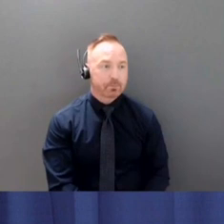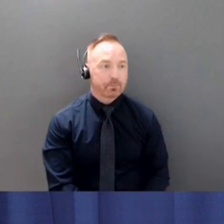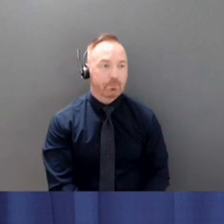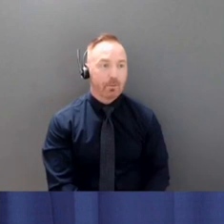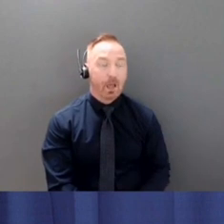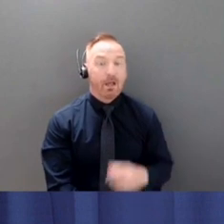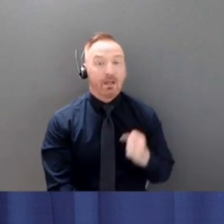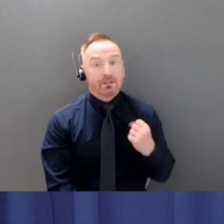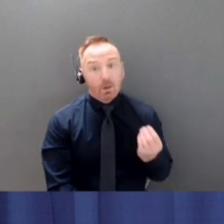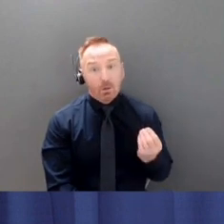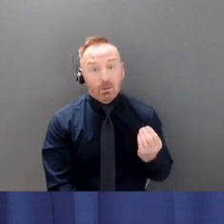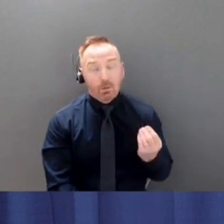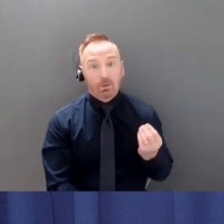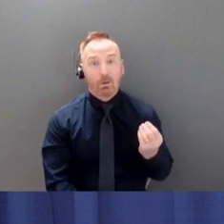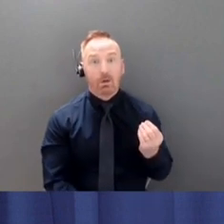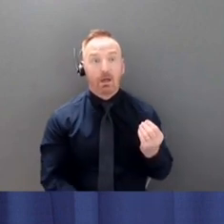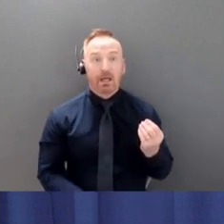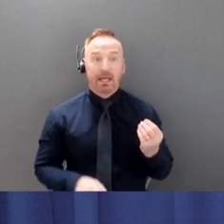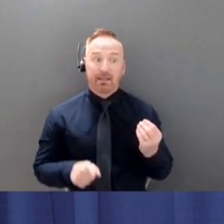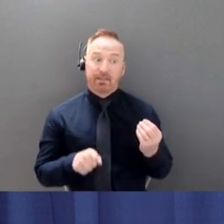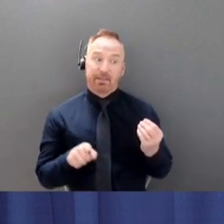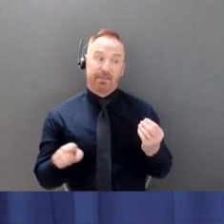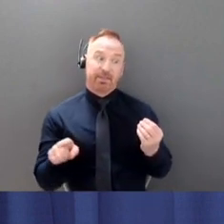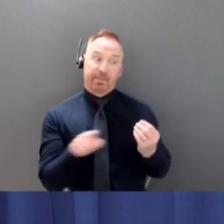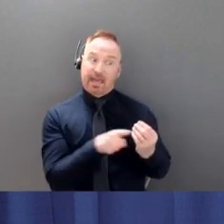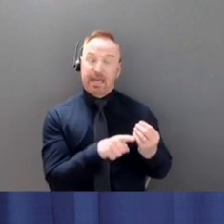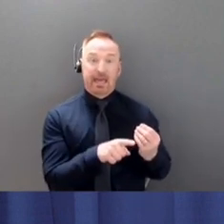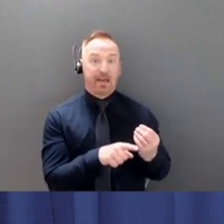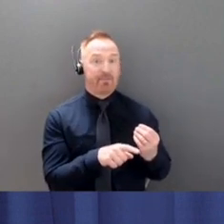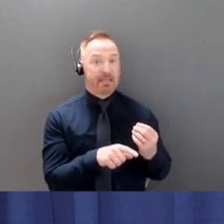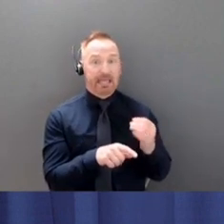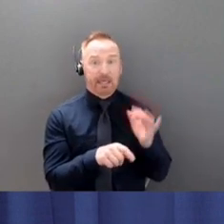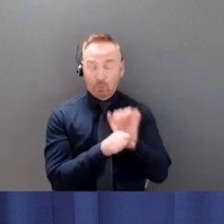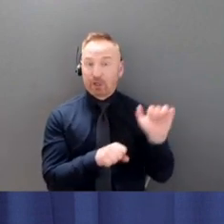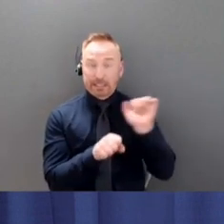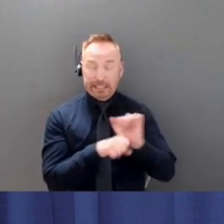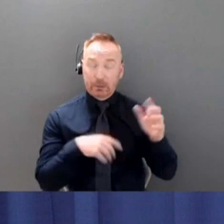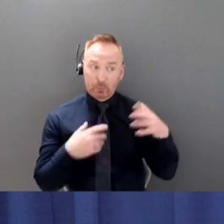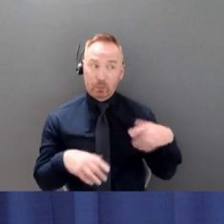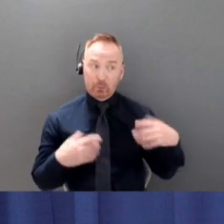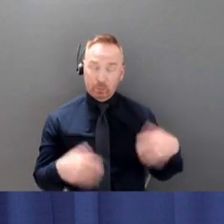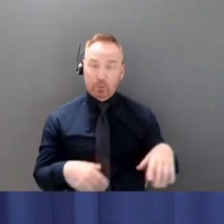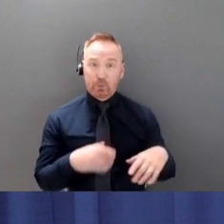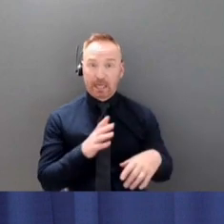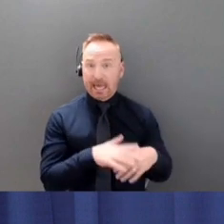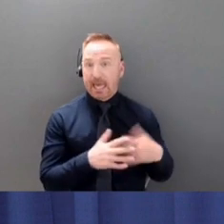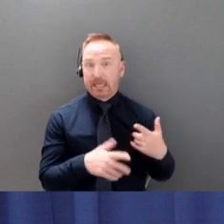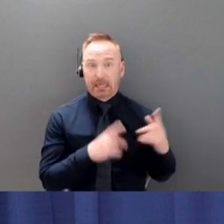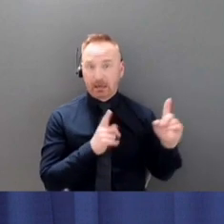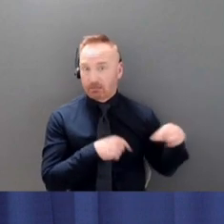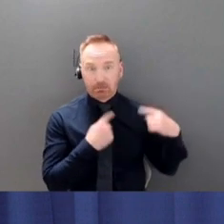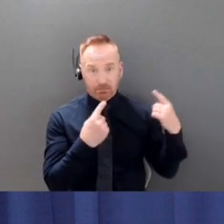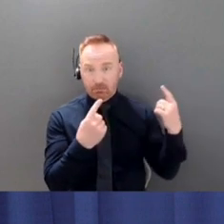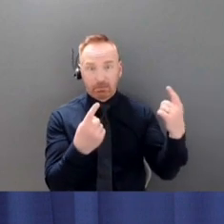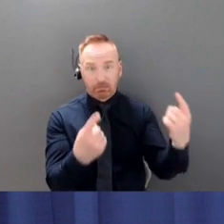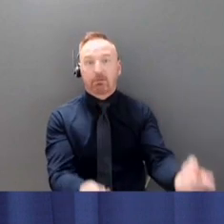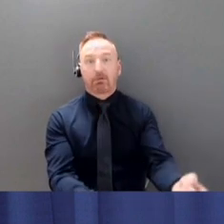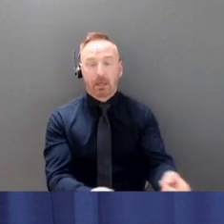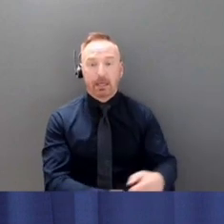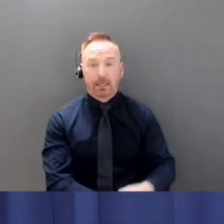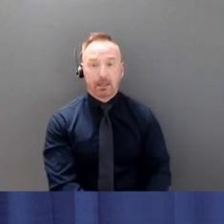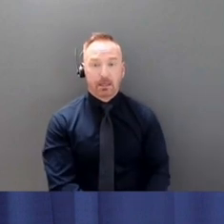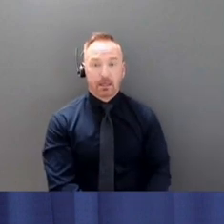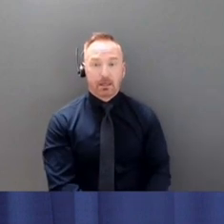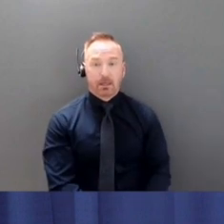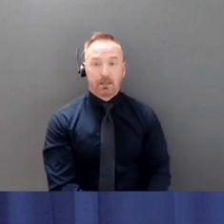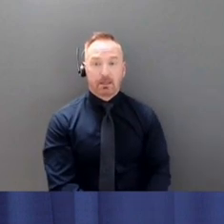how they have been working full out and stretched all this time. And yes, that definitely the surge response